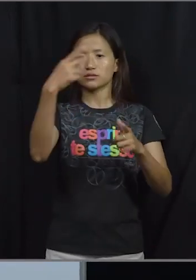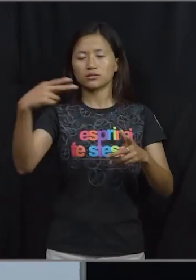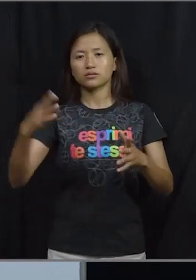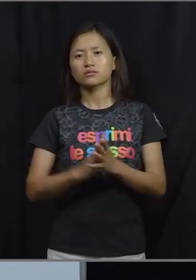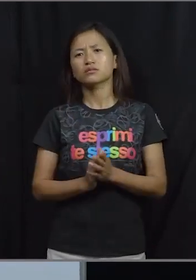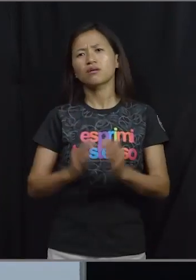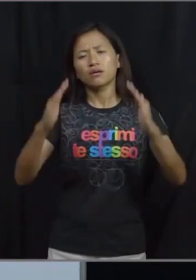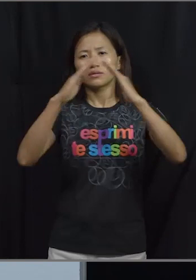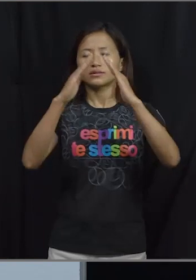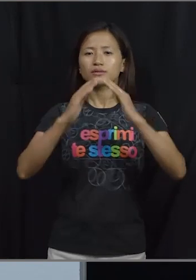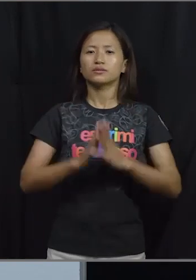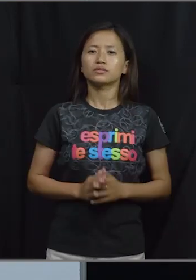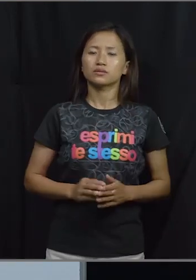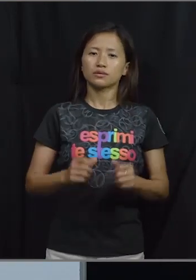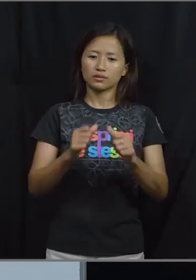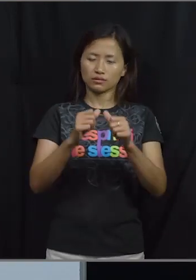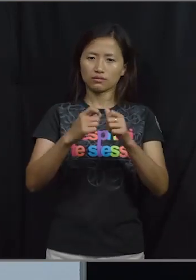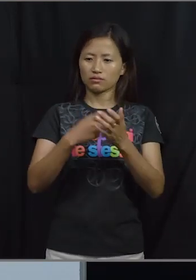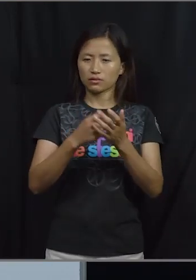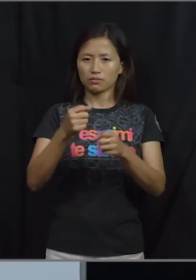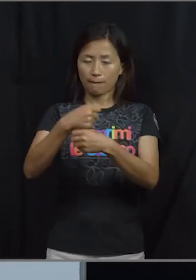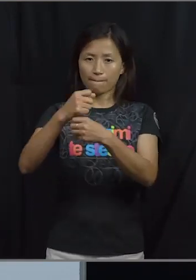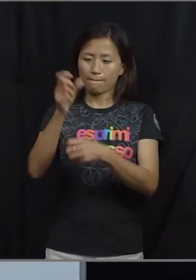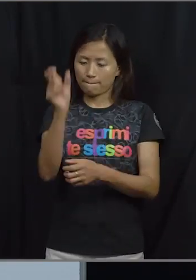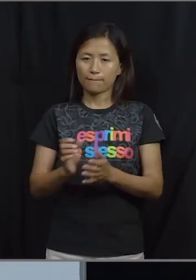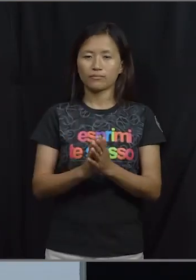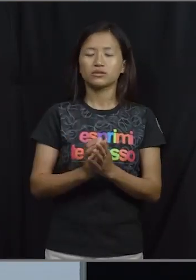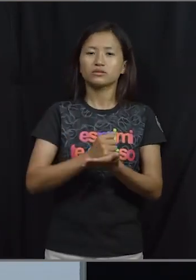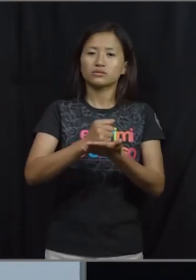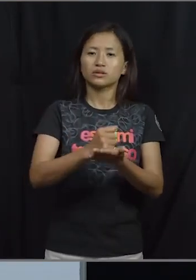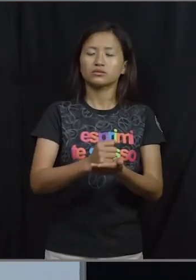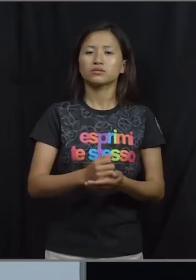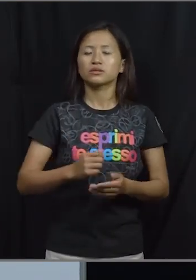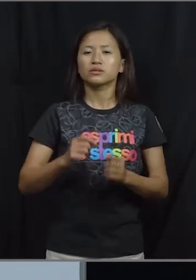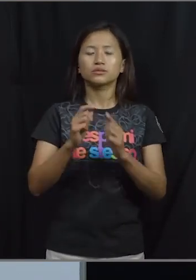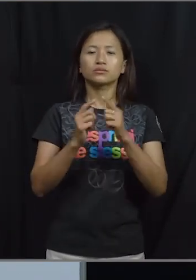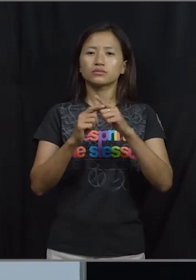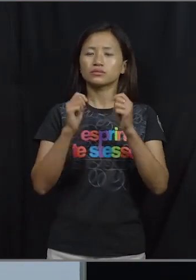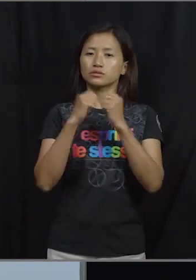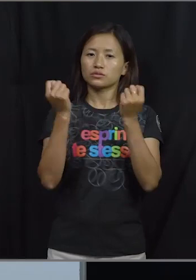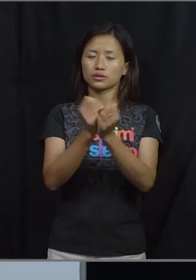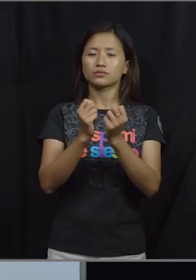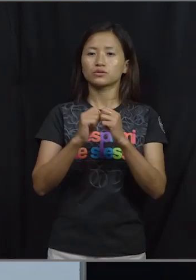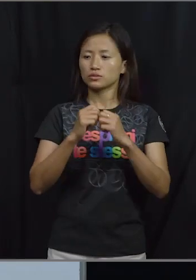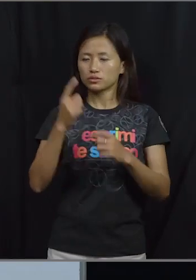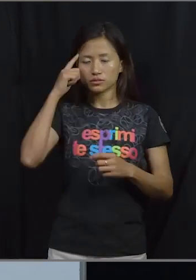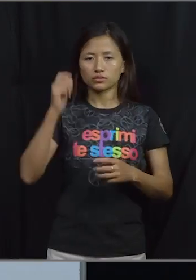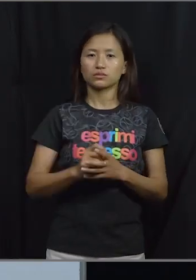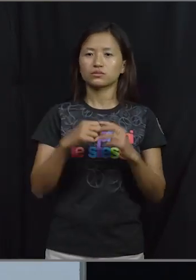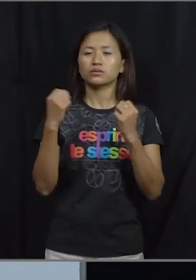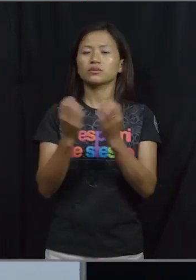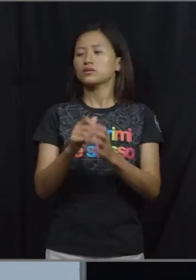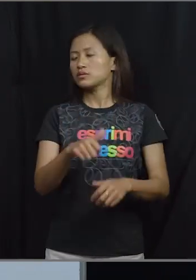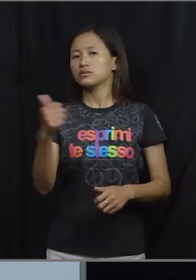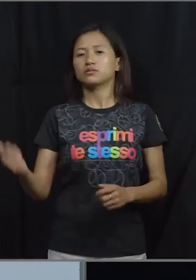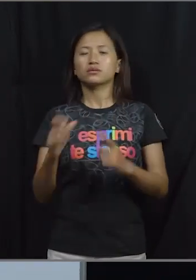of the houses, the architecture and all, it differs from tribe to tribe, isn't it? And same goes with other